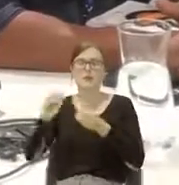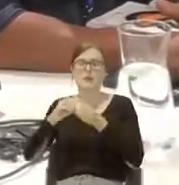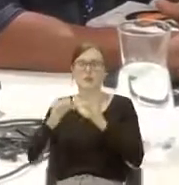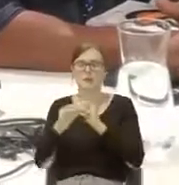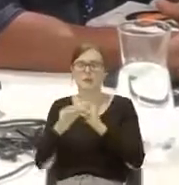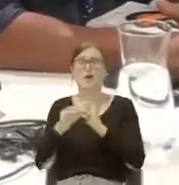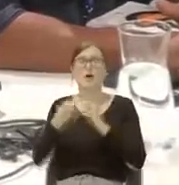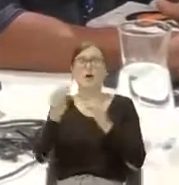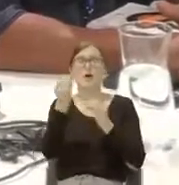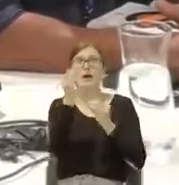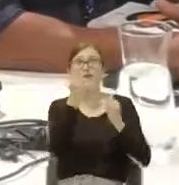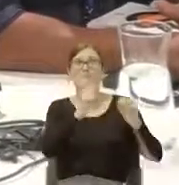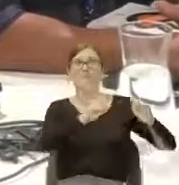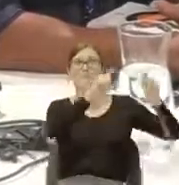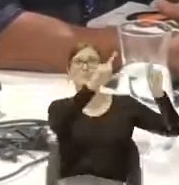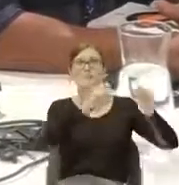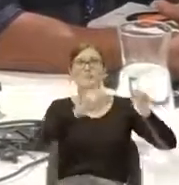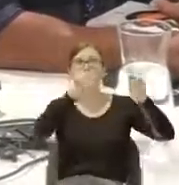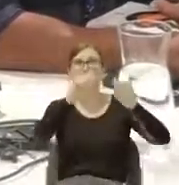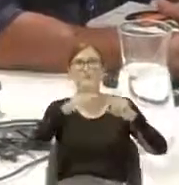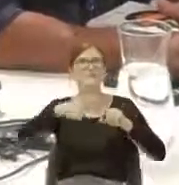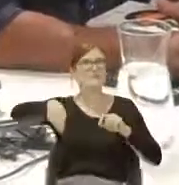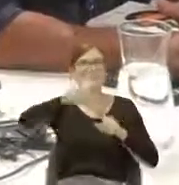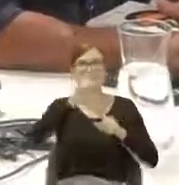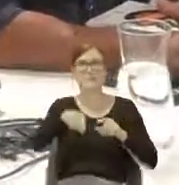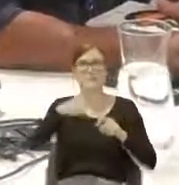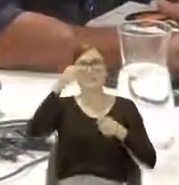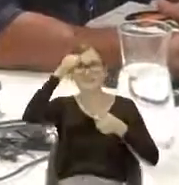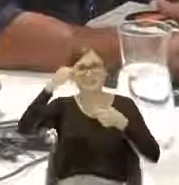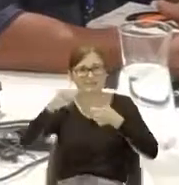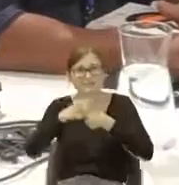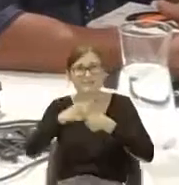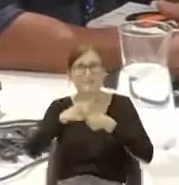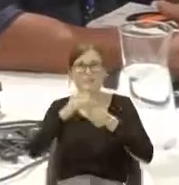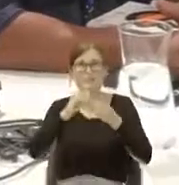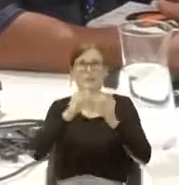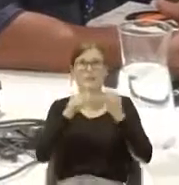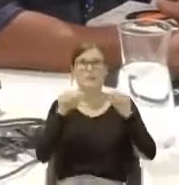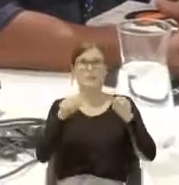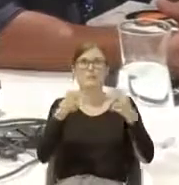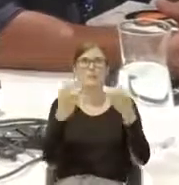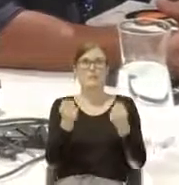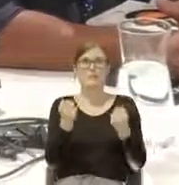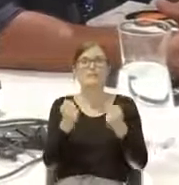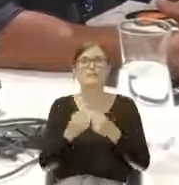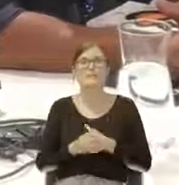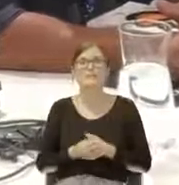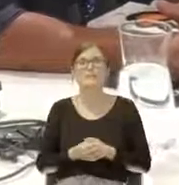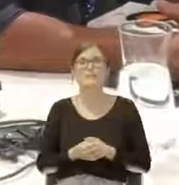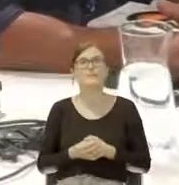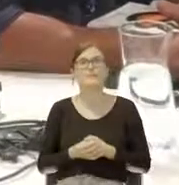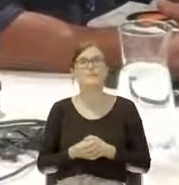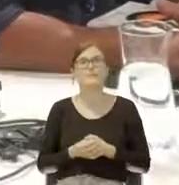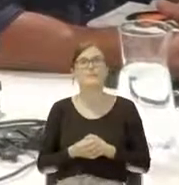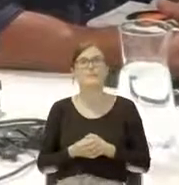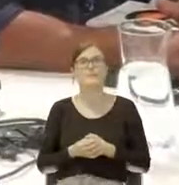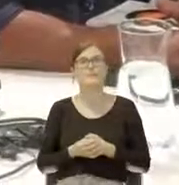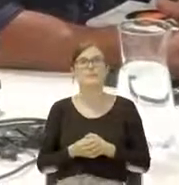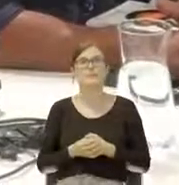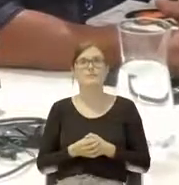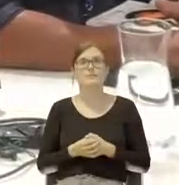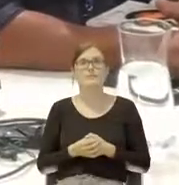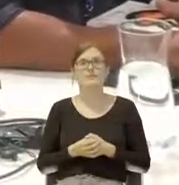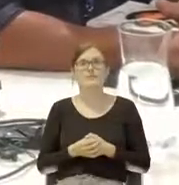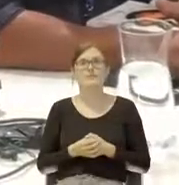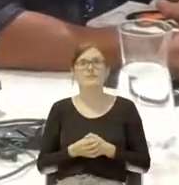to fight there in that area. And we have done that. We have done that recently. We also need to reset